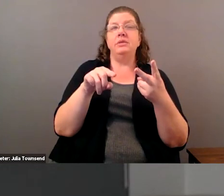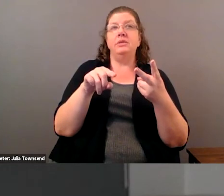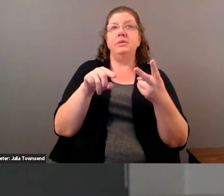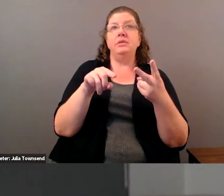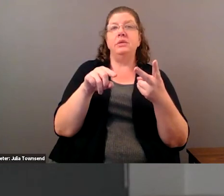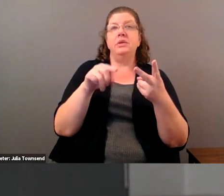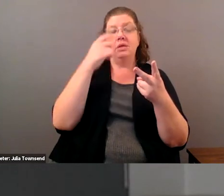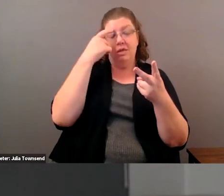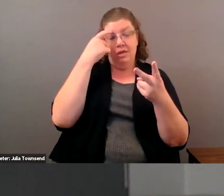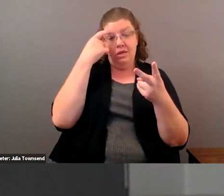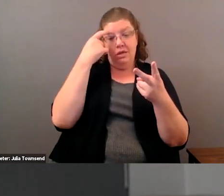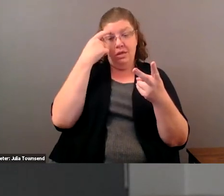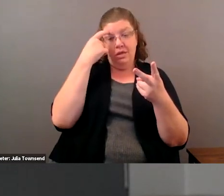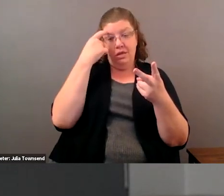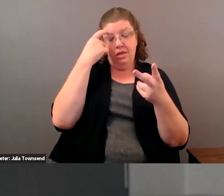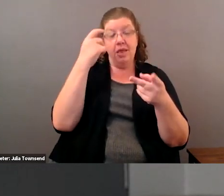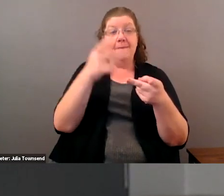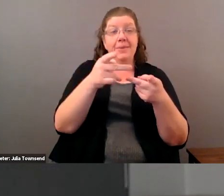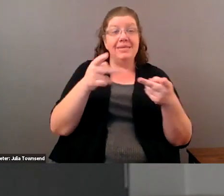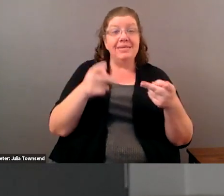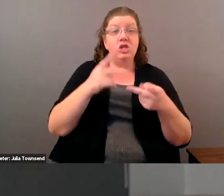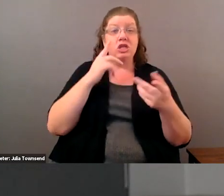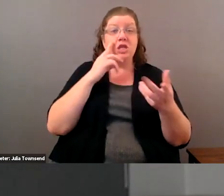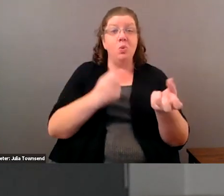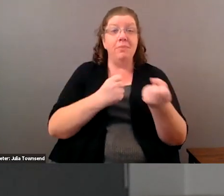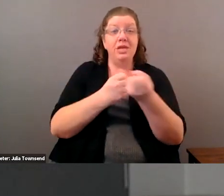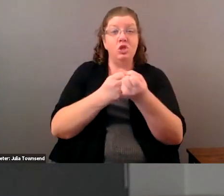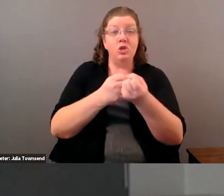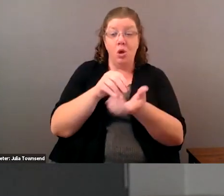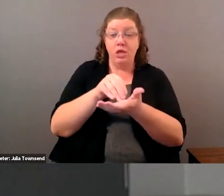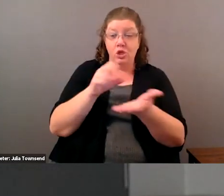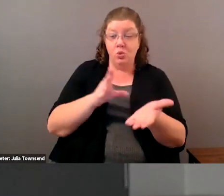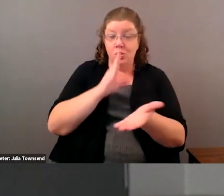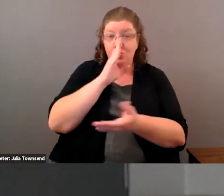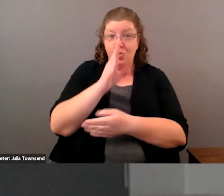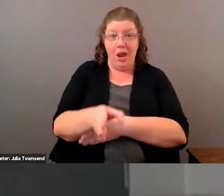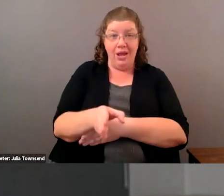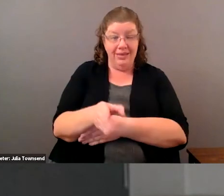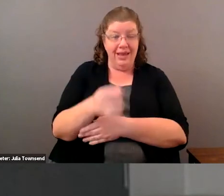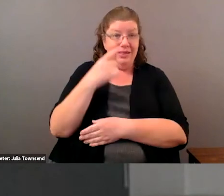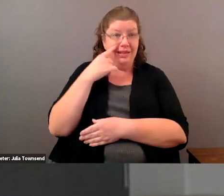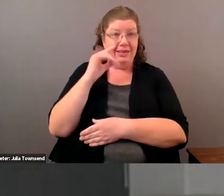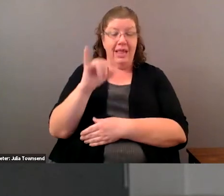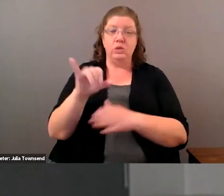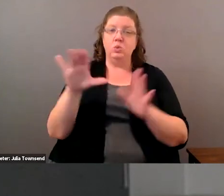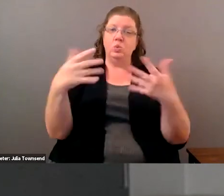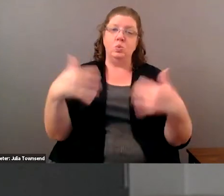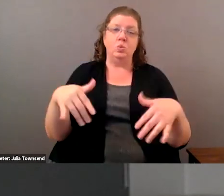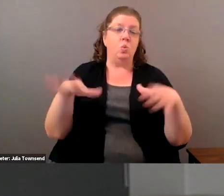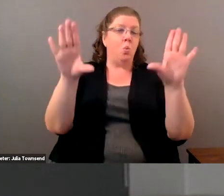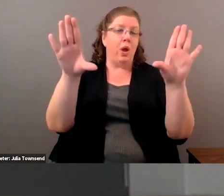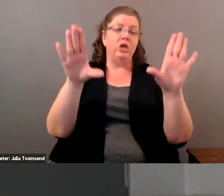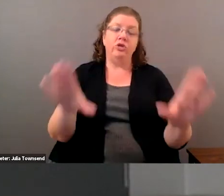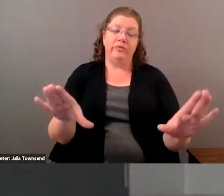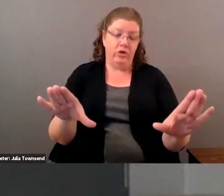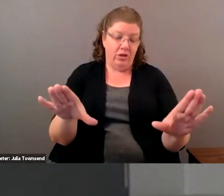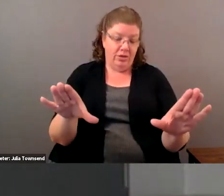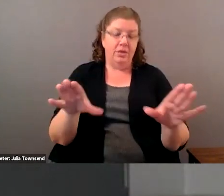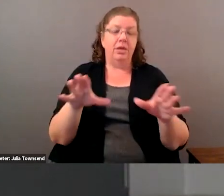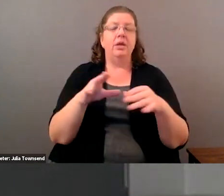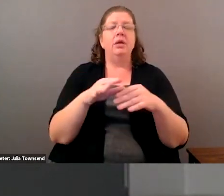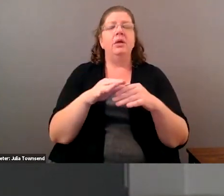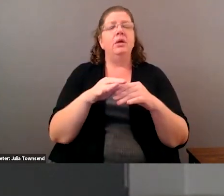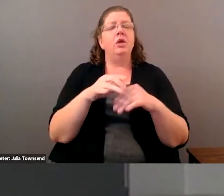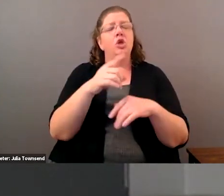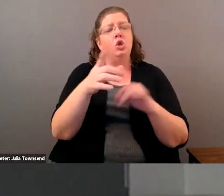positions that are going to be supporting the students directly, which I think it's wonderful. How you